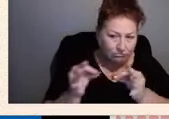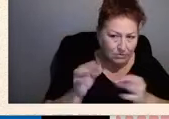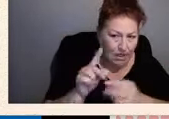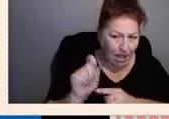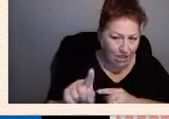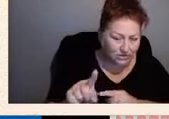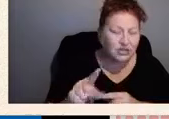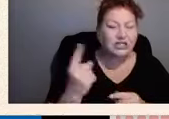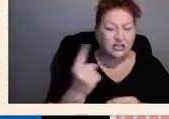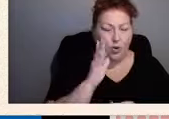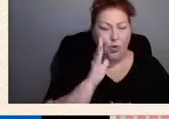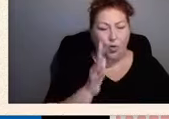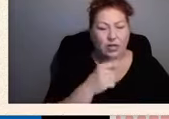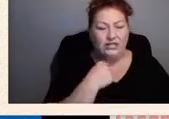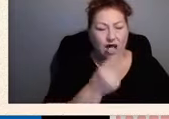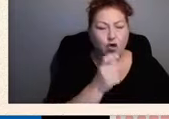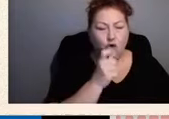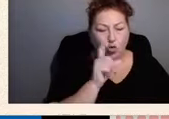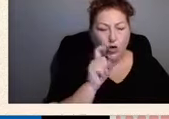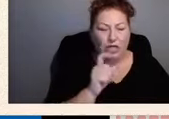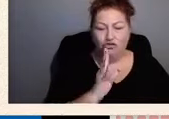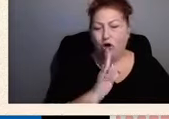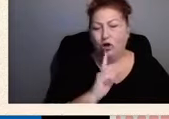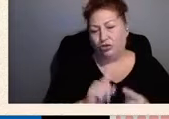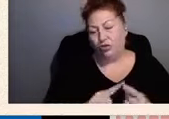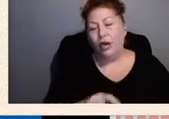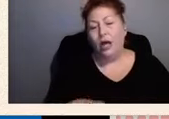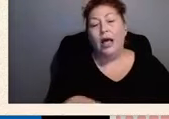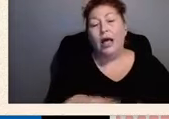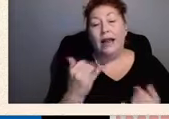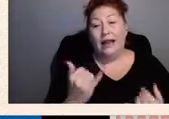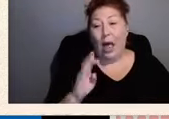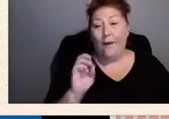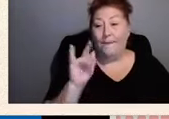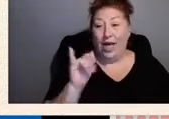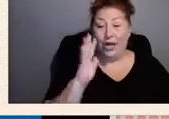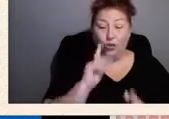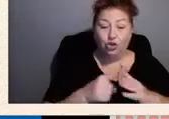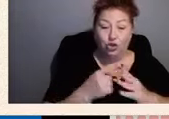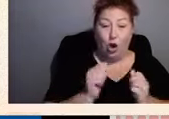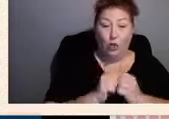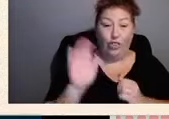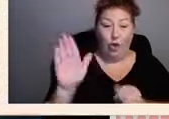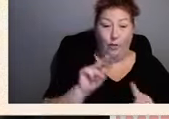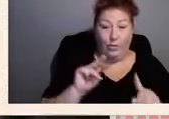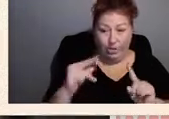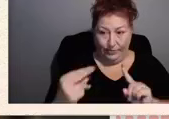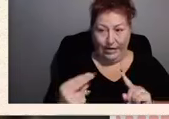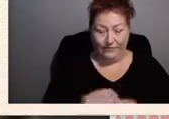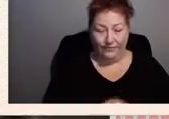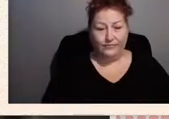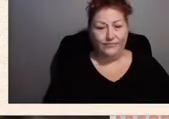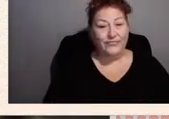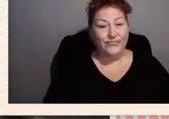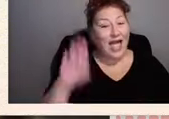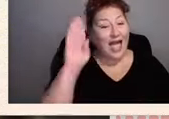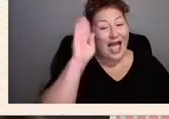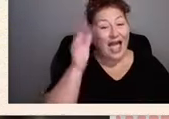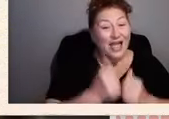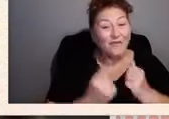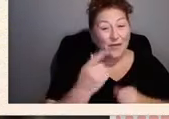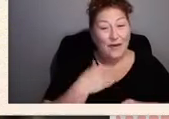will direct you. Now, Becky's going to start off with her perspective. So, hi everybody. My name is